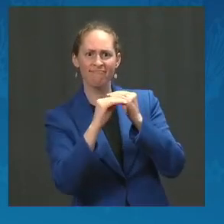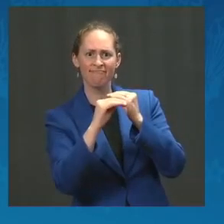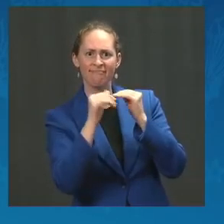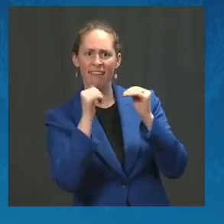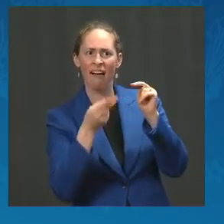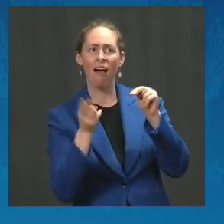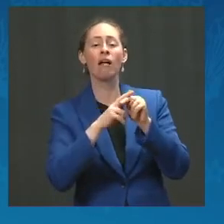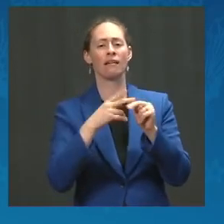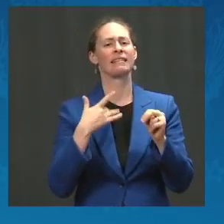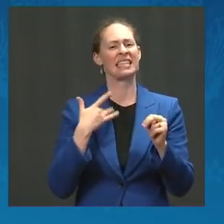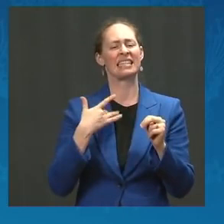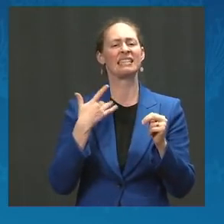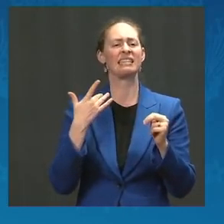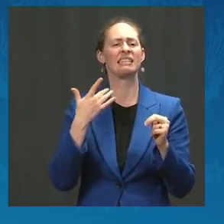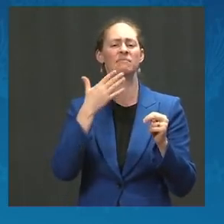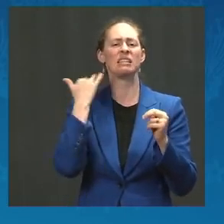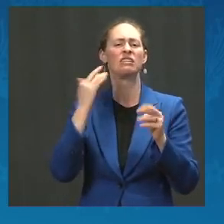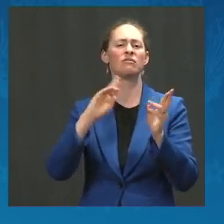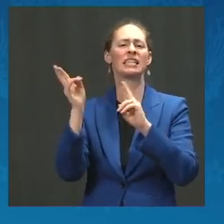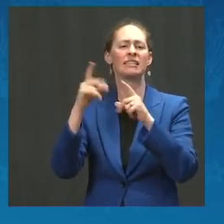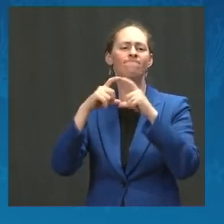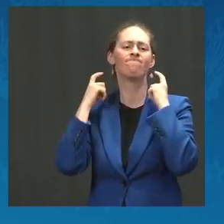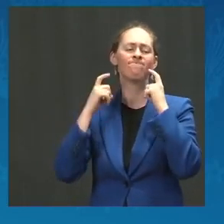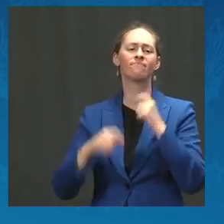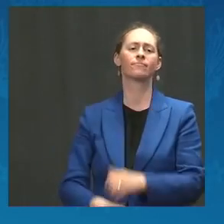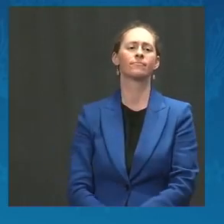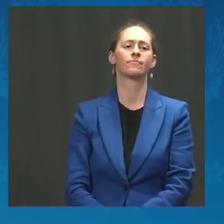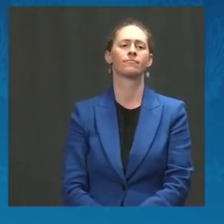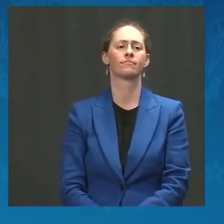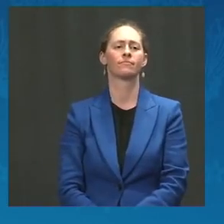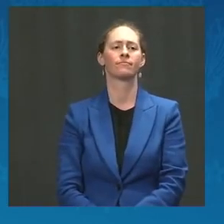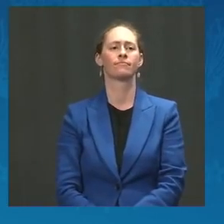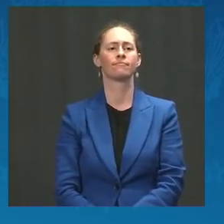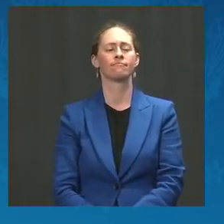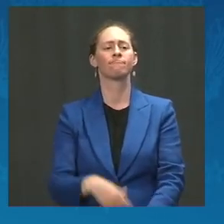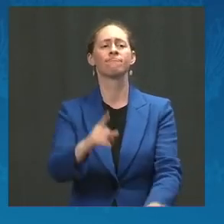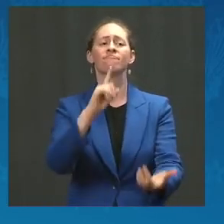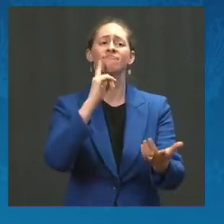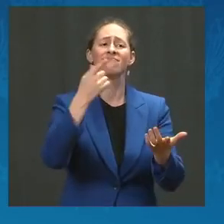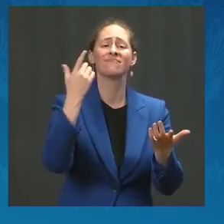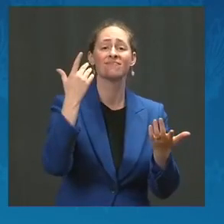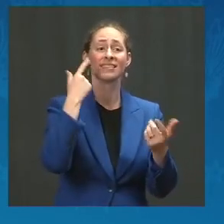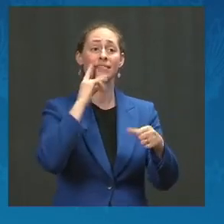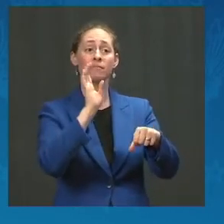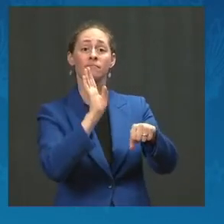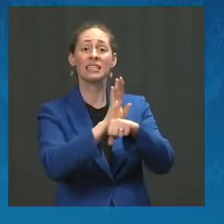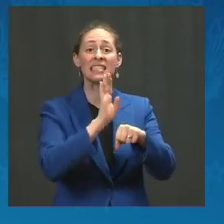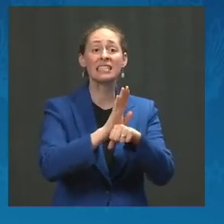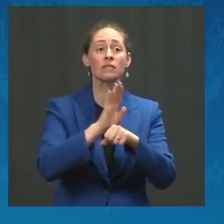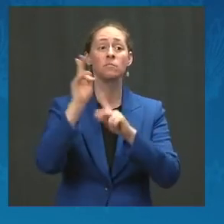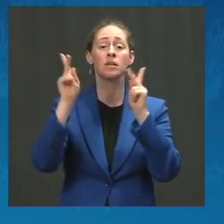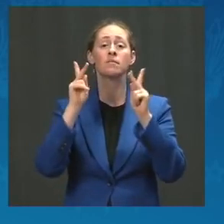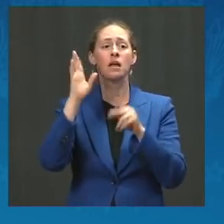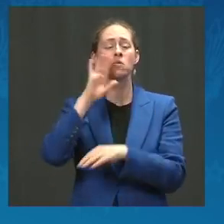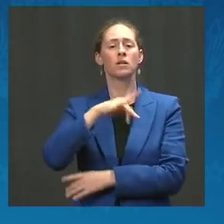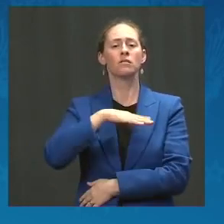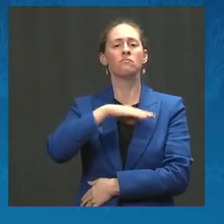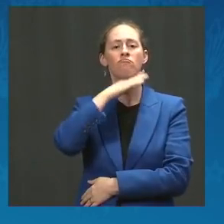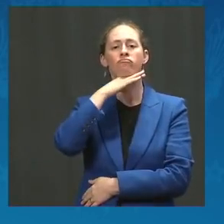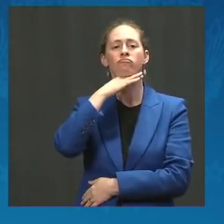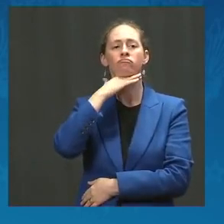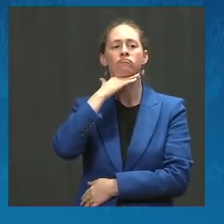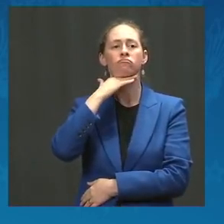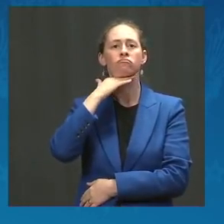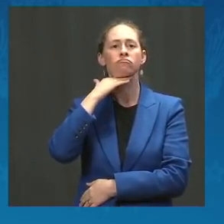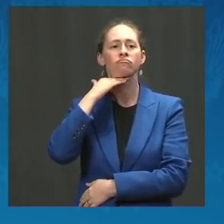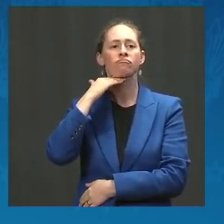patience of businesses and the patience of a lot of other people running thin. Because the fact is, if you had